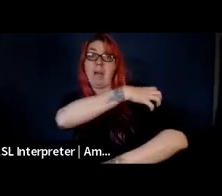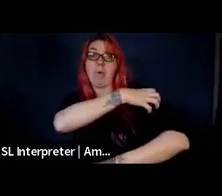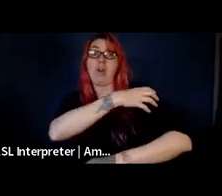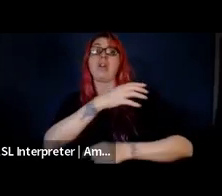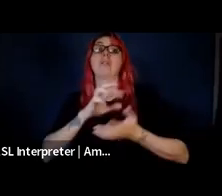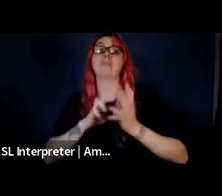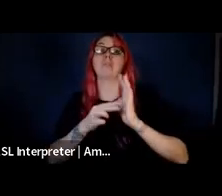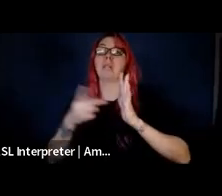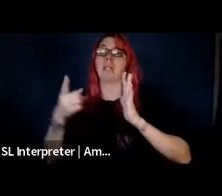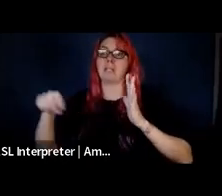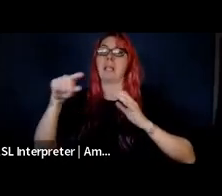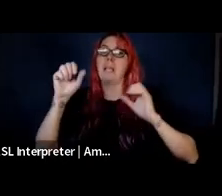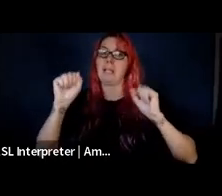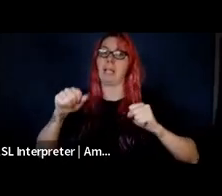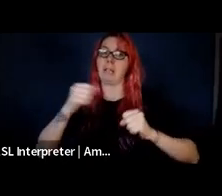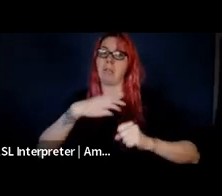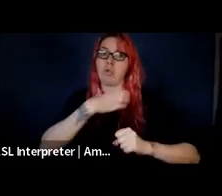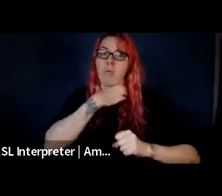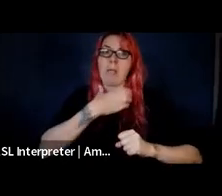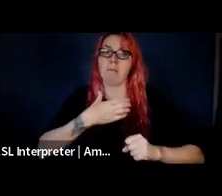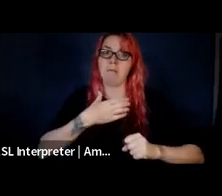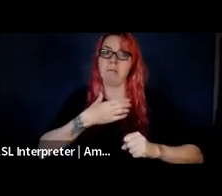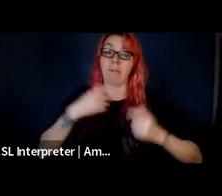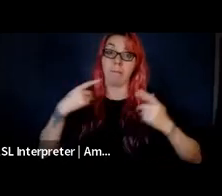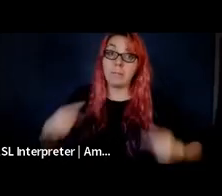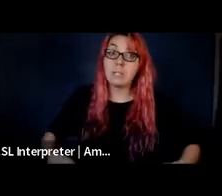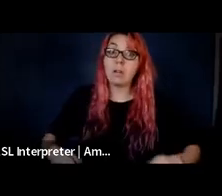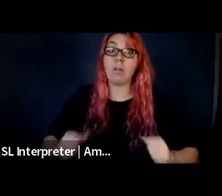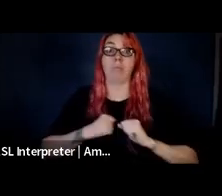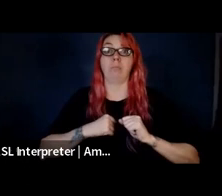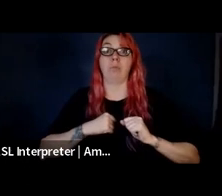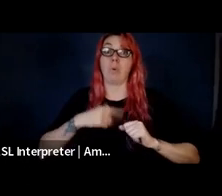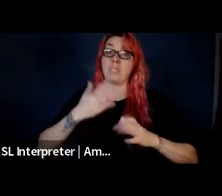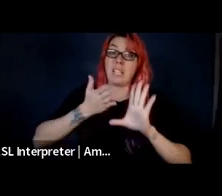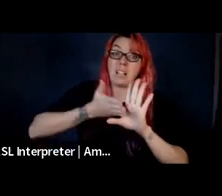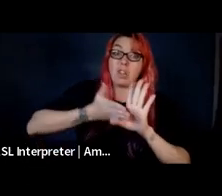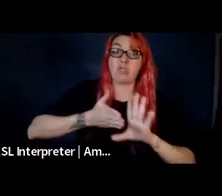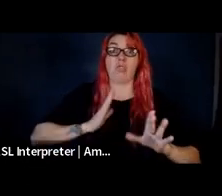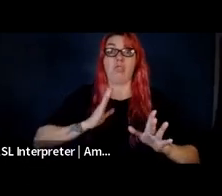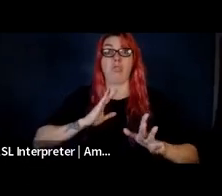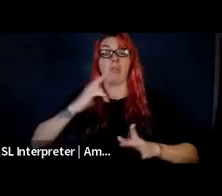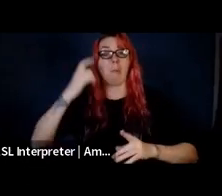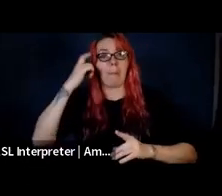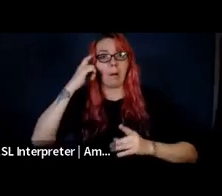social threats of force. And then this all then perpetuates misinformation and ignorance,